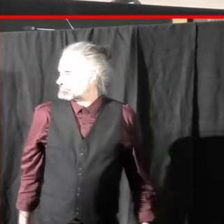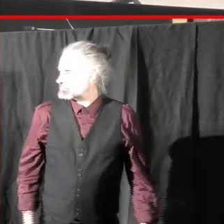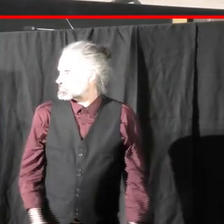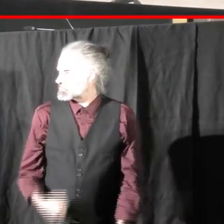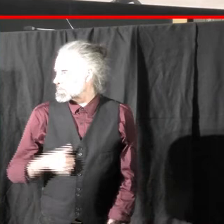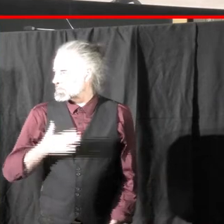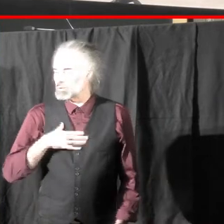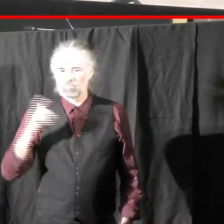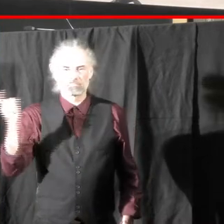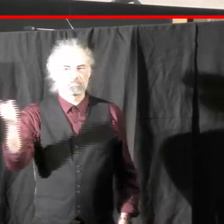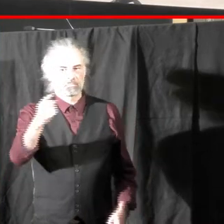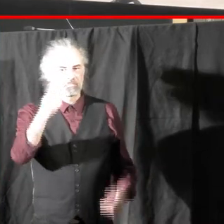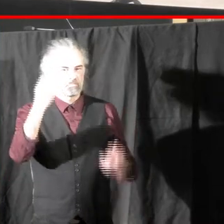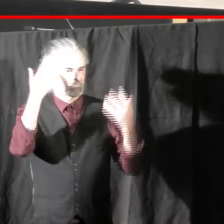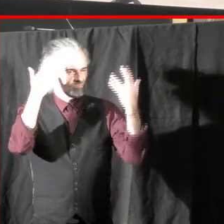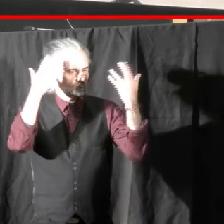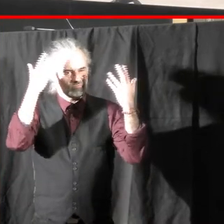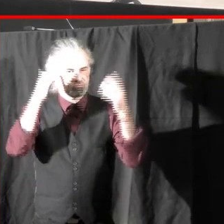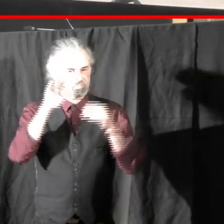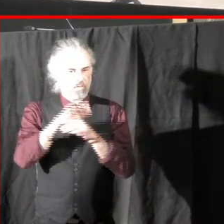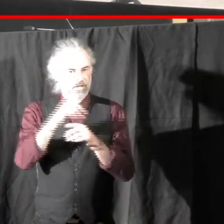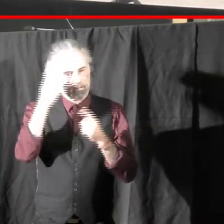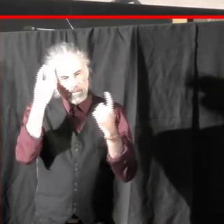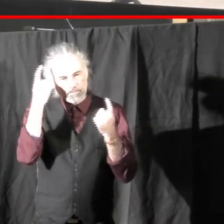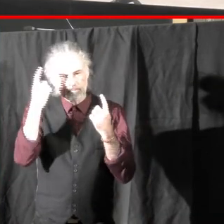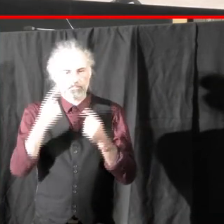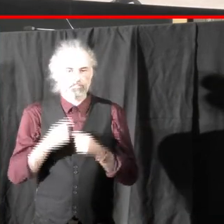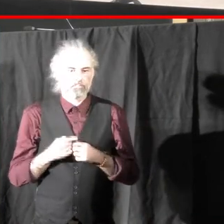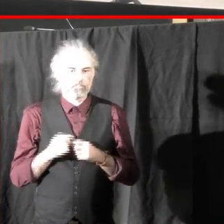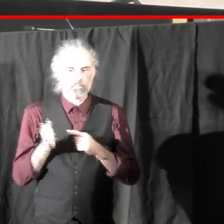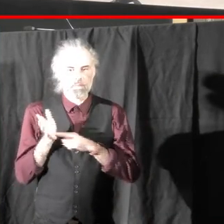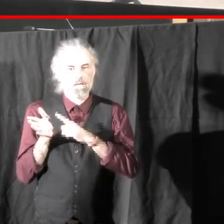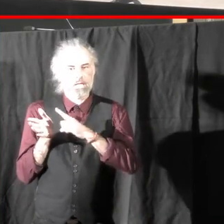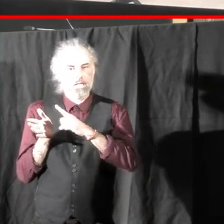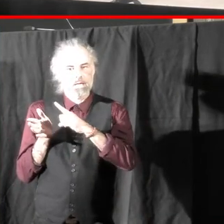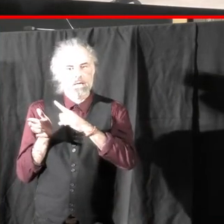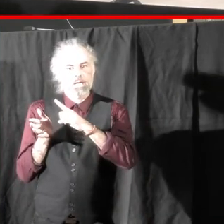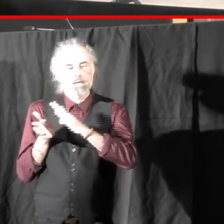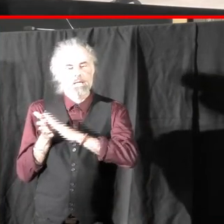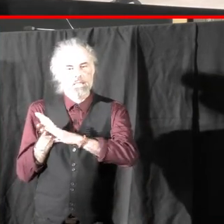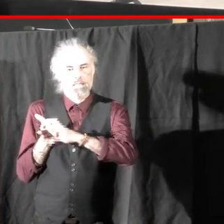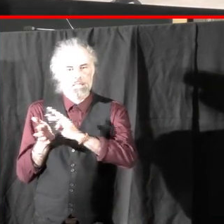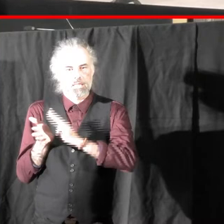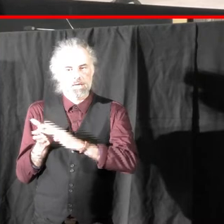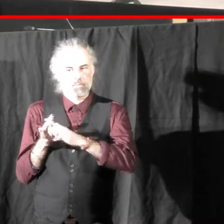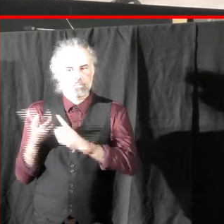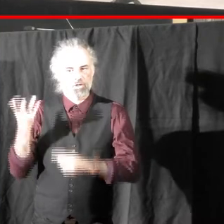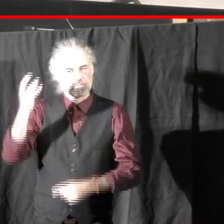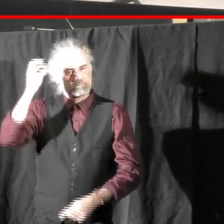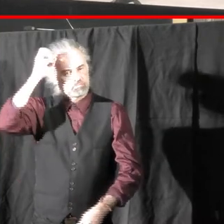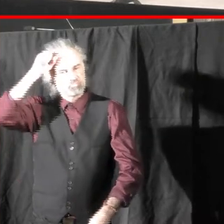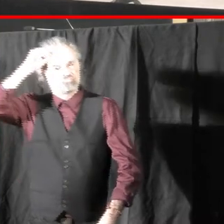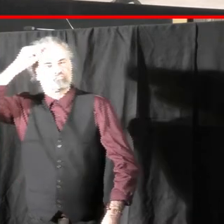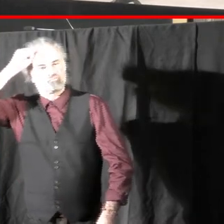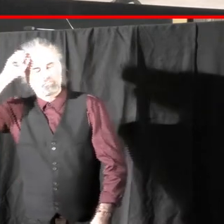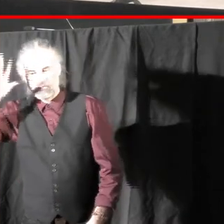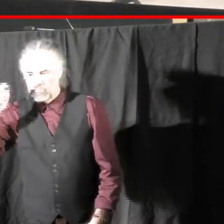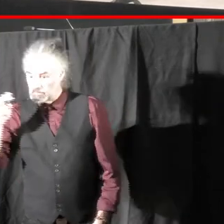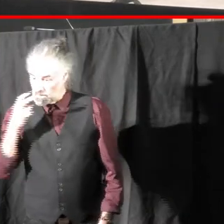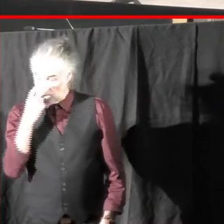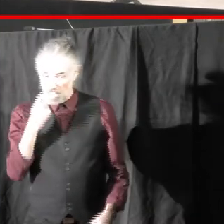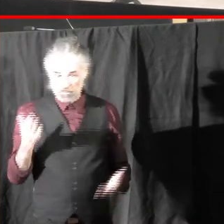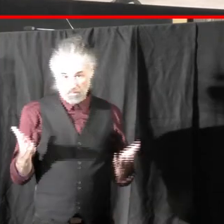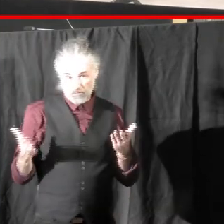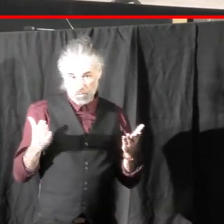I want you to think about the themes and what you might take away from this evening's performance or